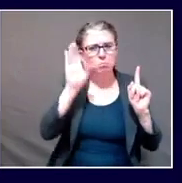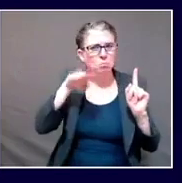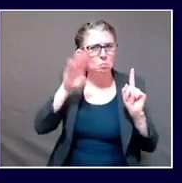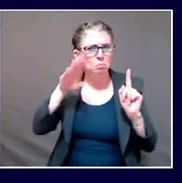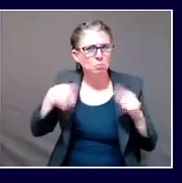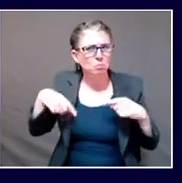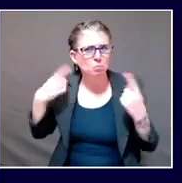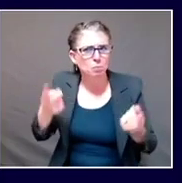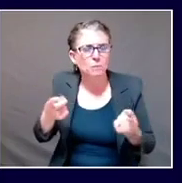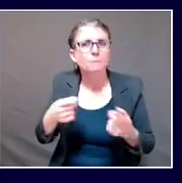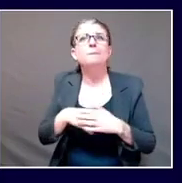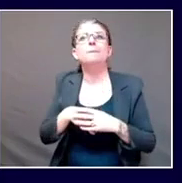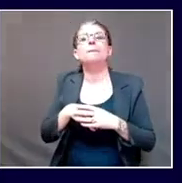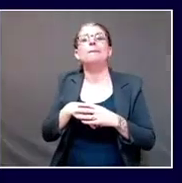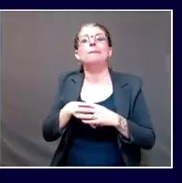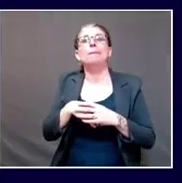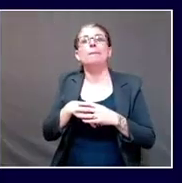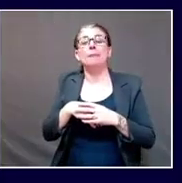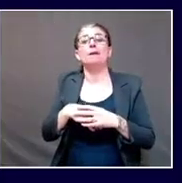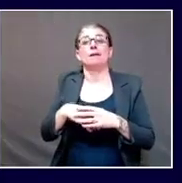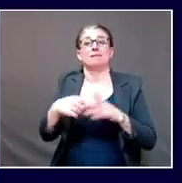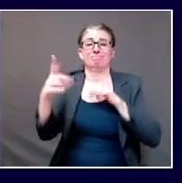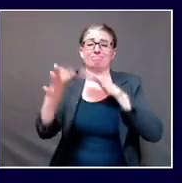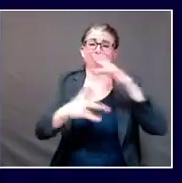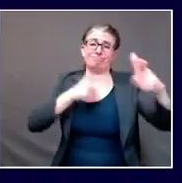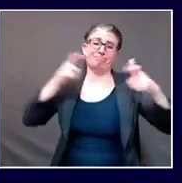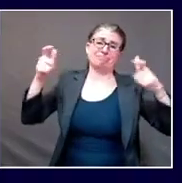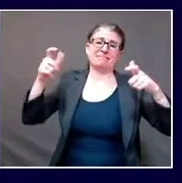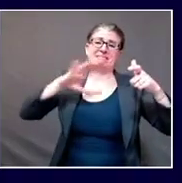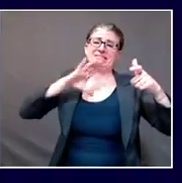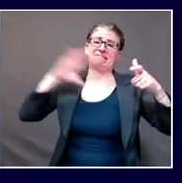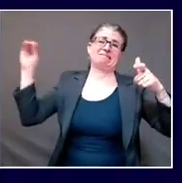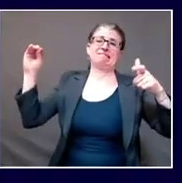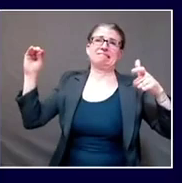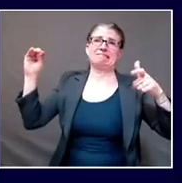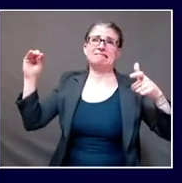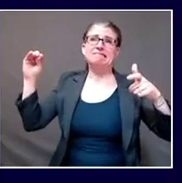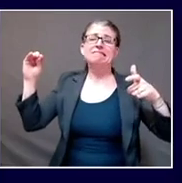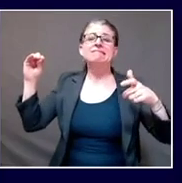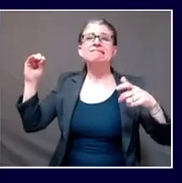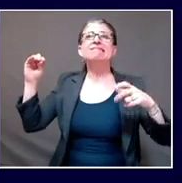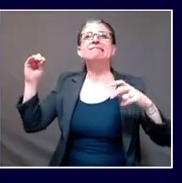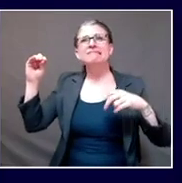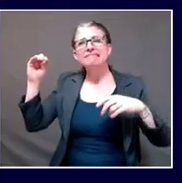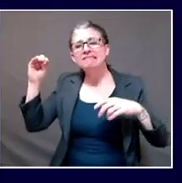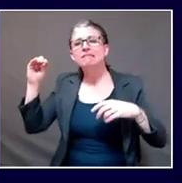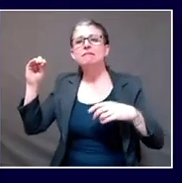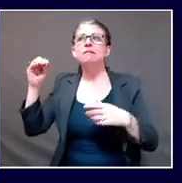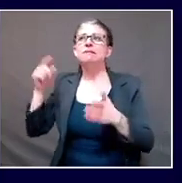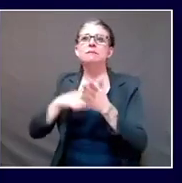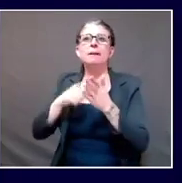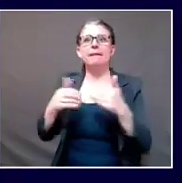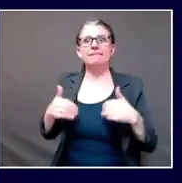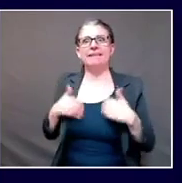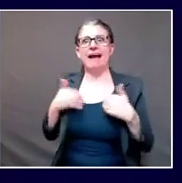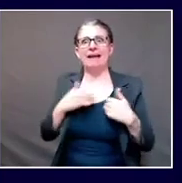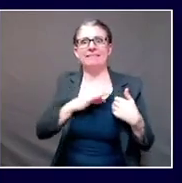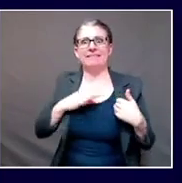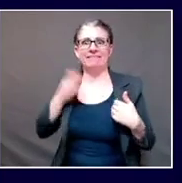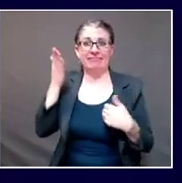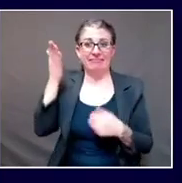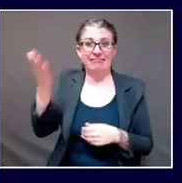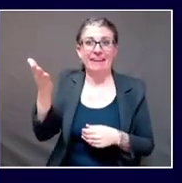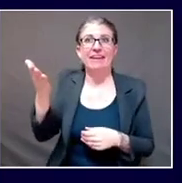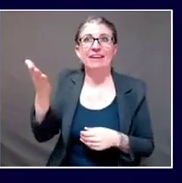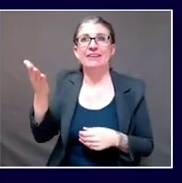younger and teenage employees and, you know, trying to encounter, um, and approach older gentlemen that aren't wearing masks to try to enforce